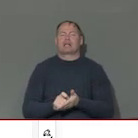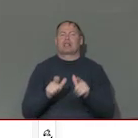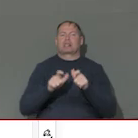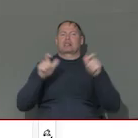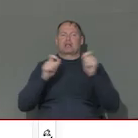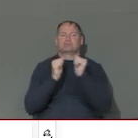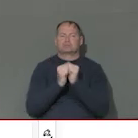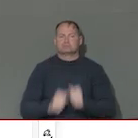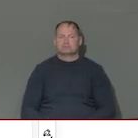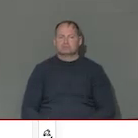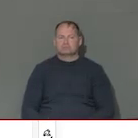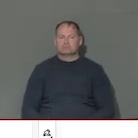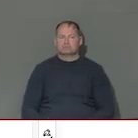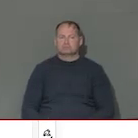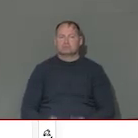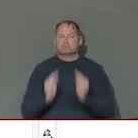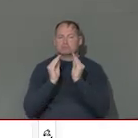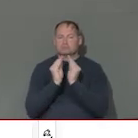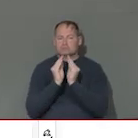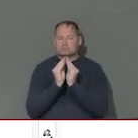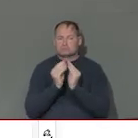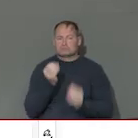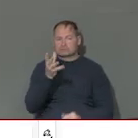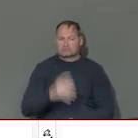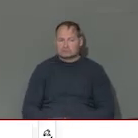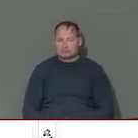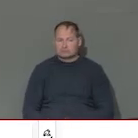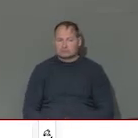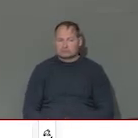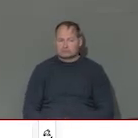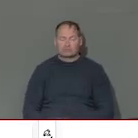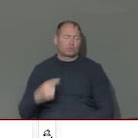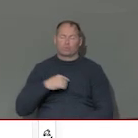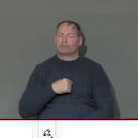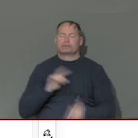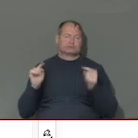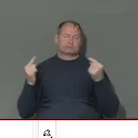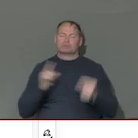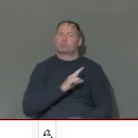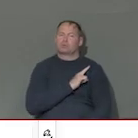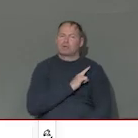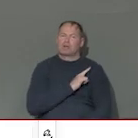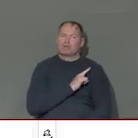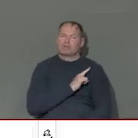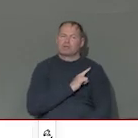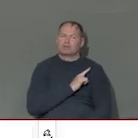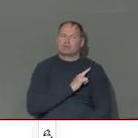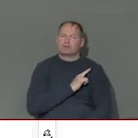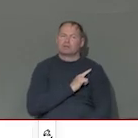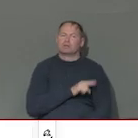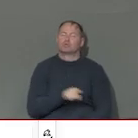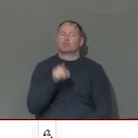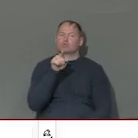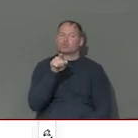Should we give that a mark, even though it's correct? We can't. Why? Because you have to